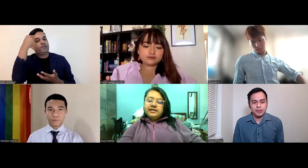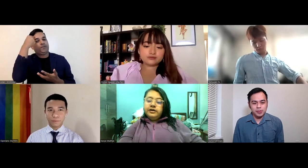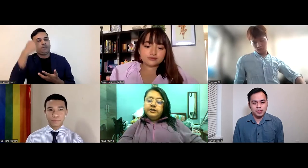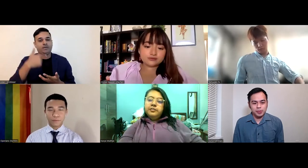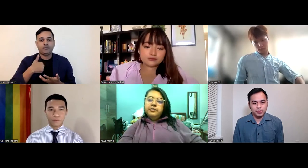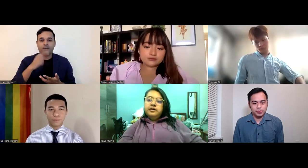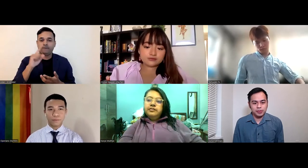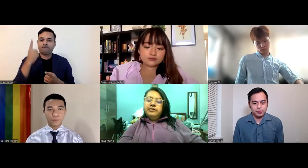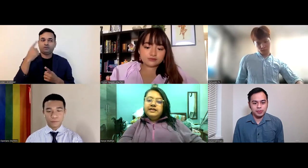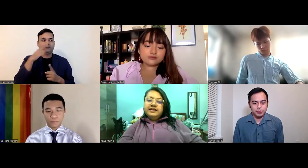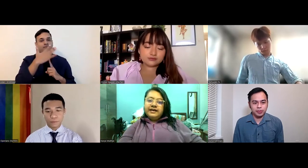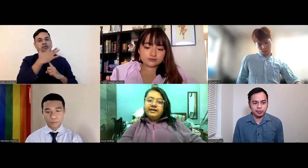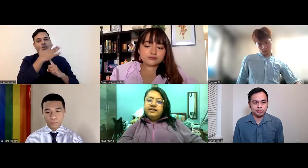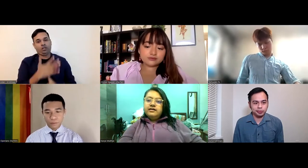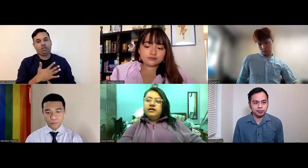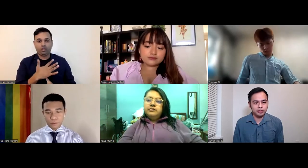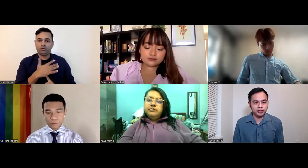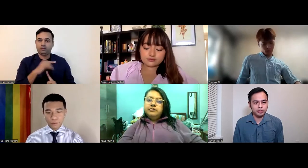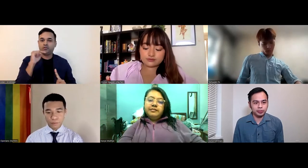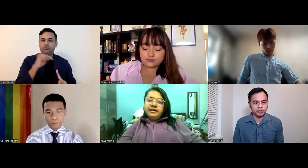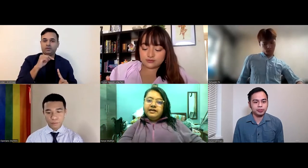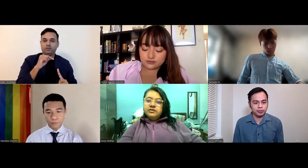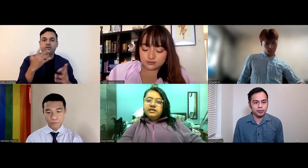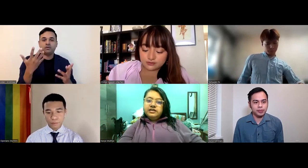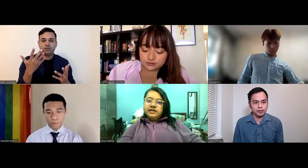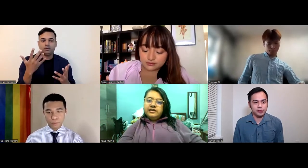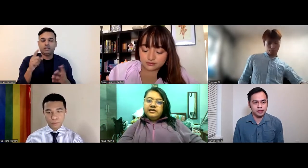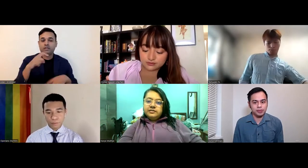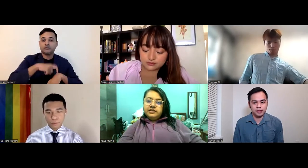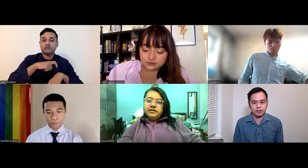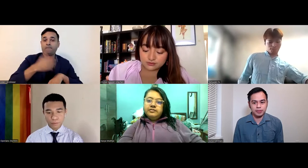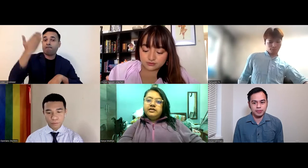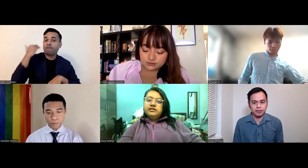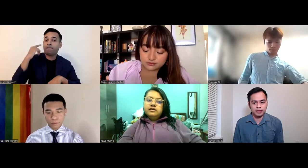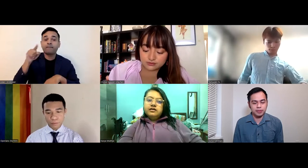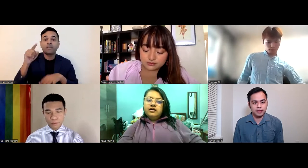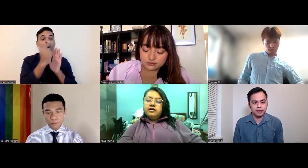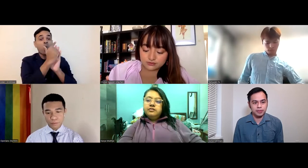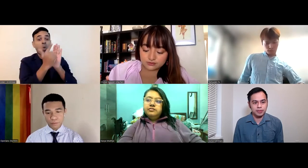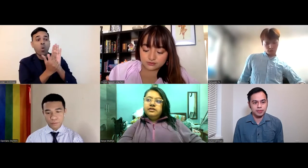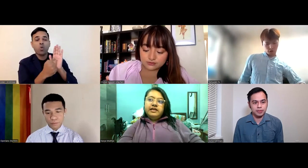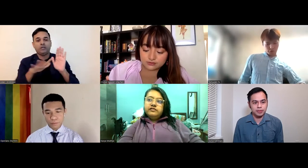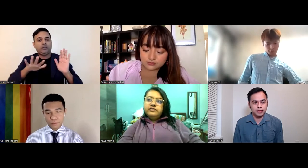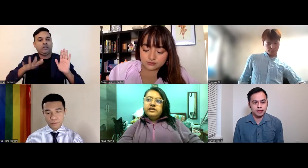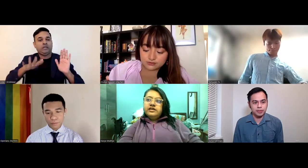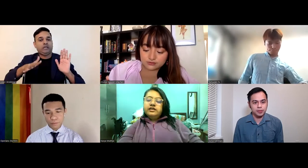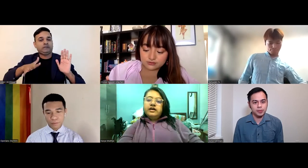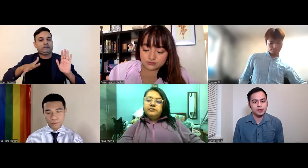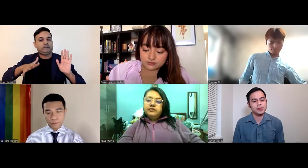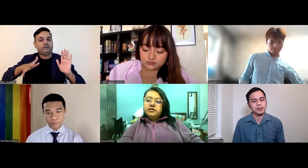us legal support. But then my parents were really determined because they believed